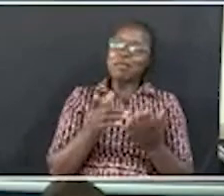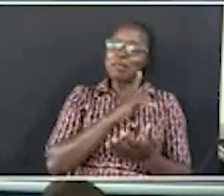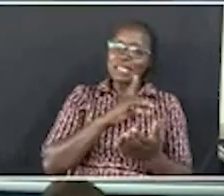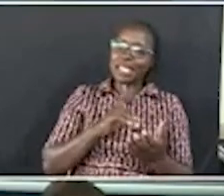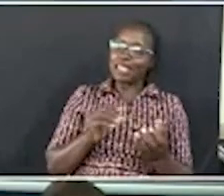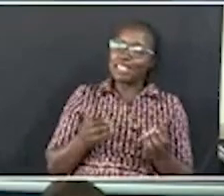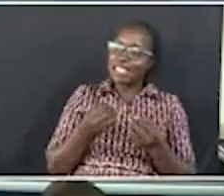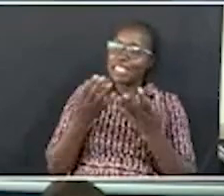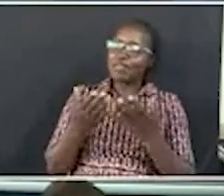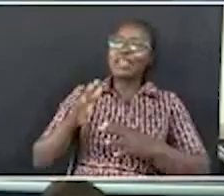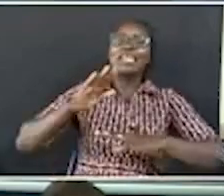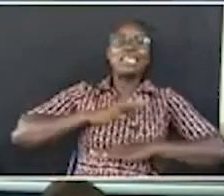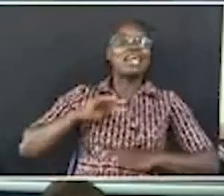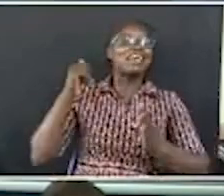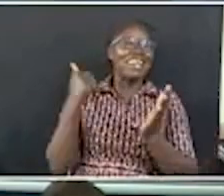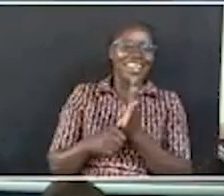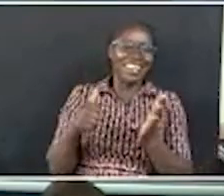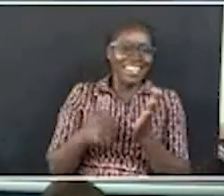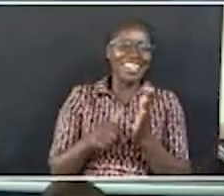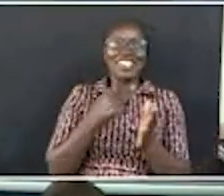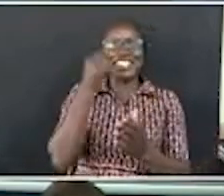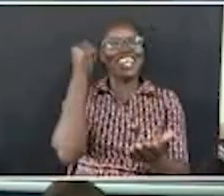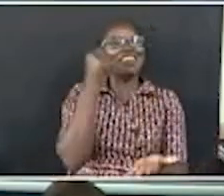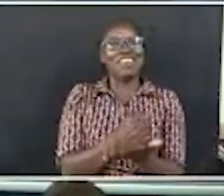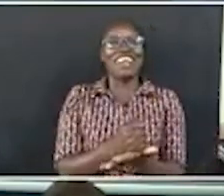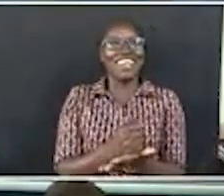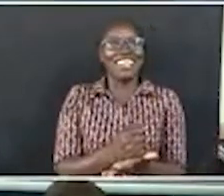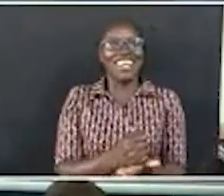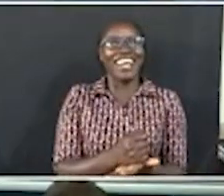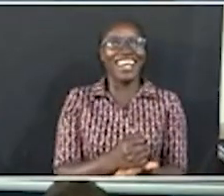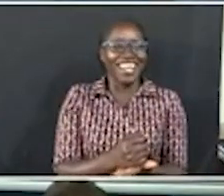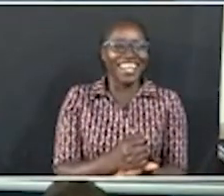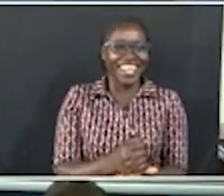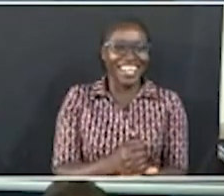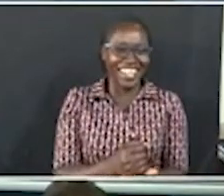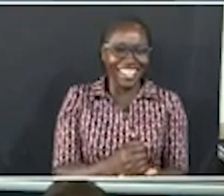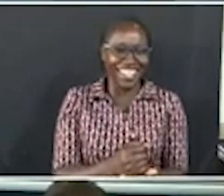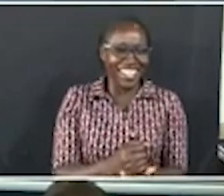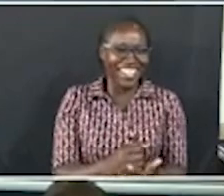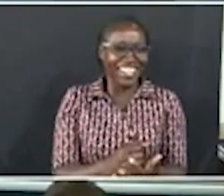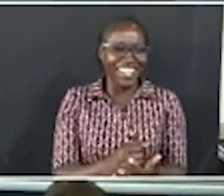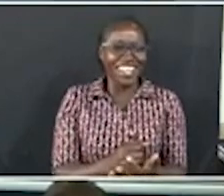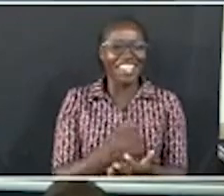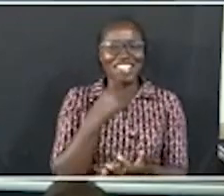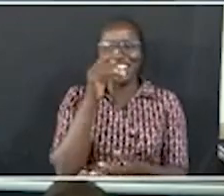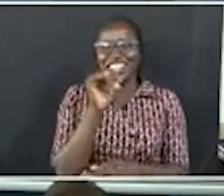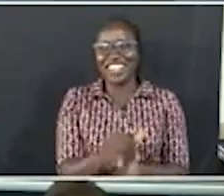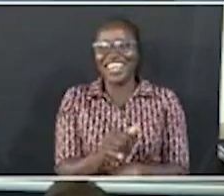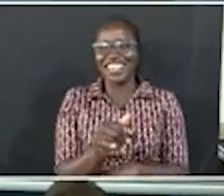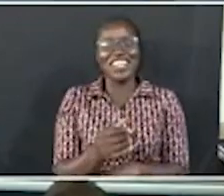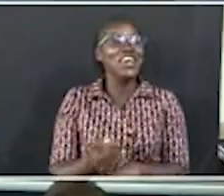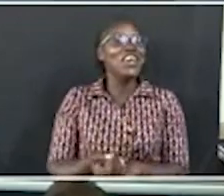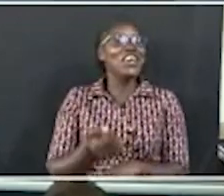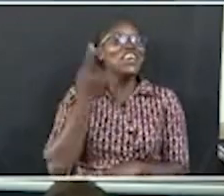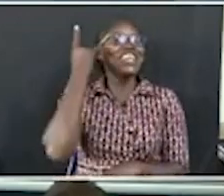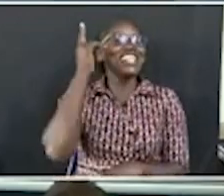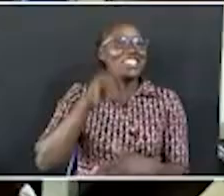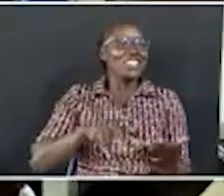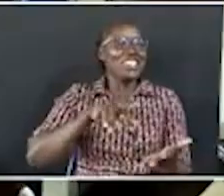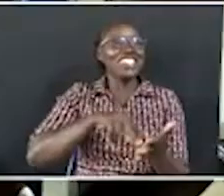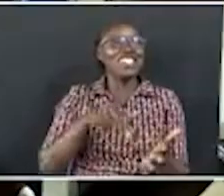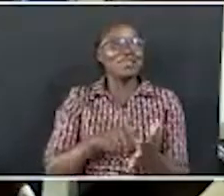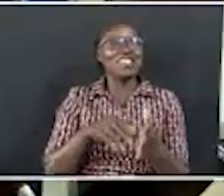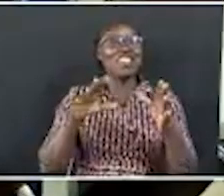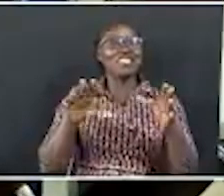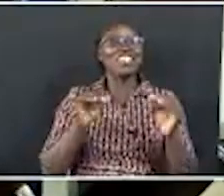Lord bring you enough trouble to say amen next time. Are we together? You know, so that you will understand what it means